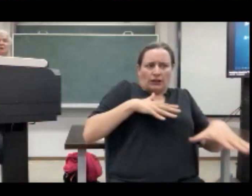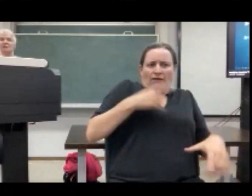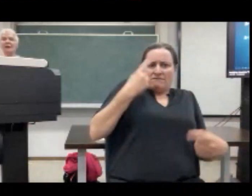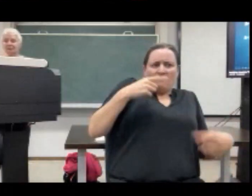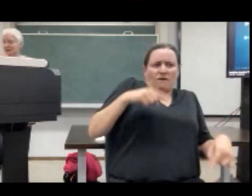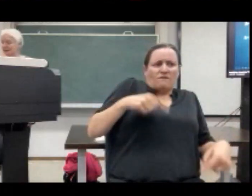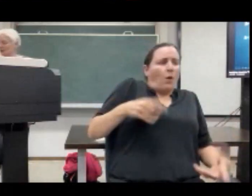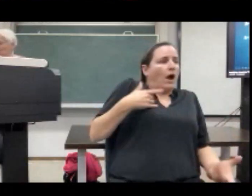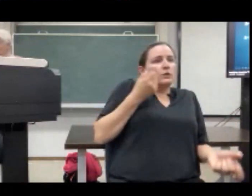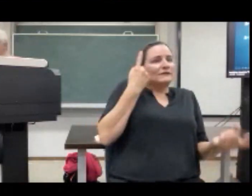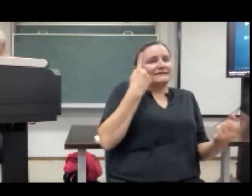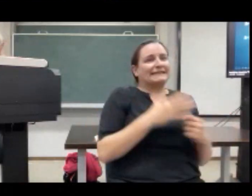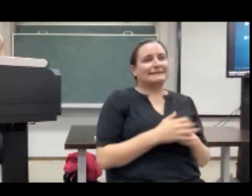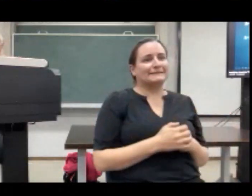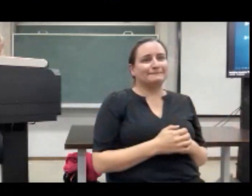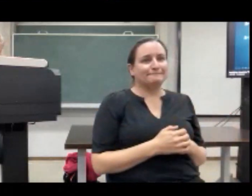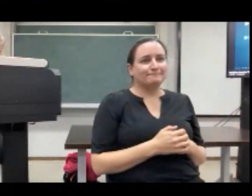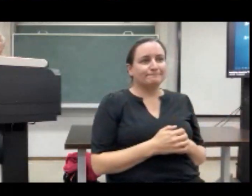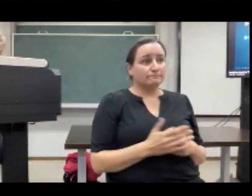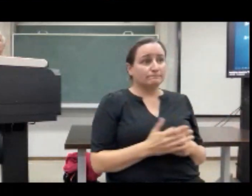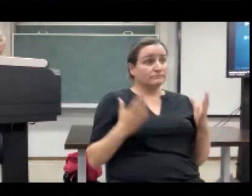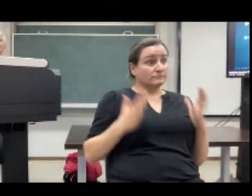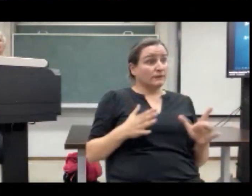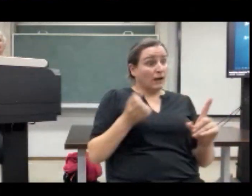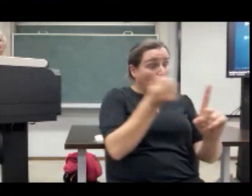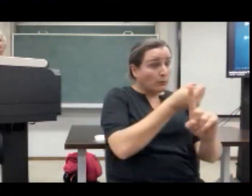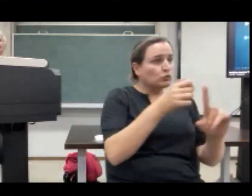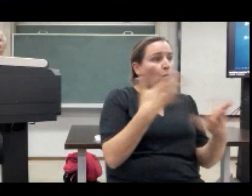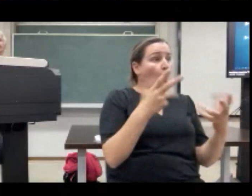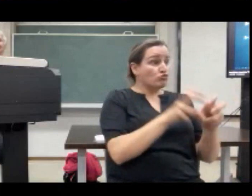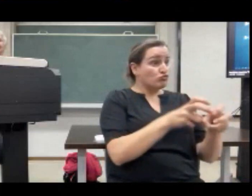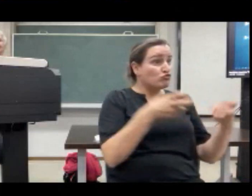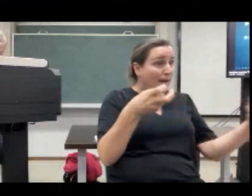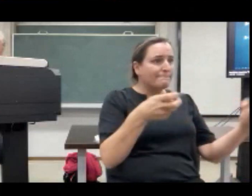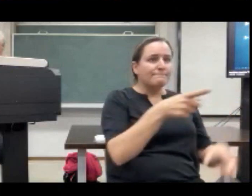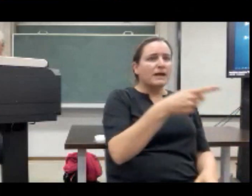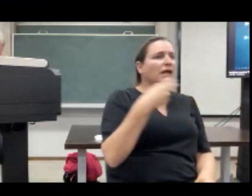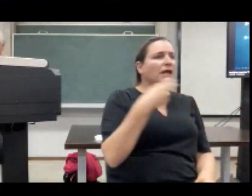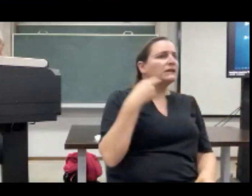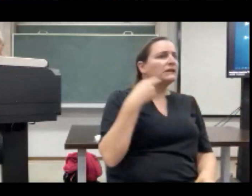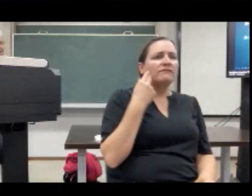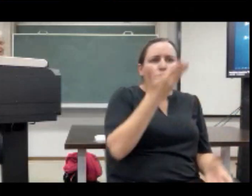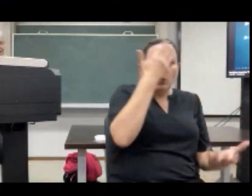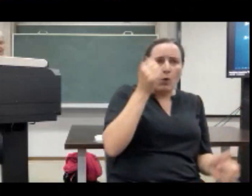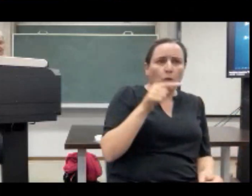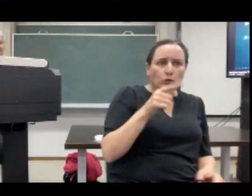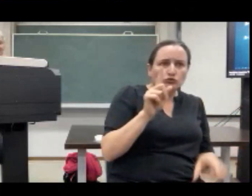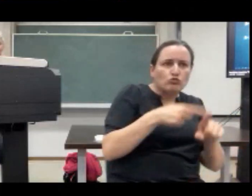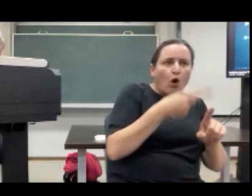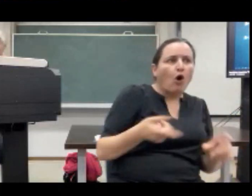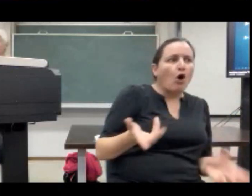Physical abuse and rape is not understood. You could maybe think, how could that be?